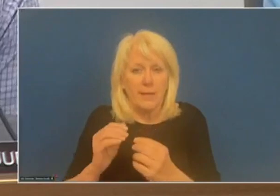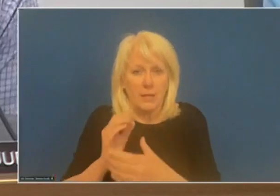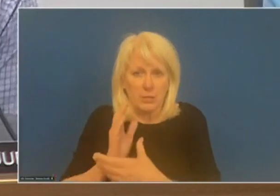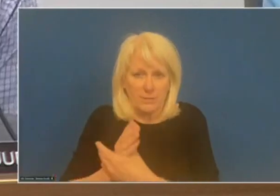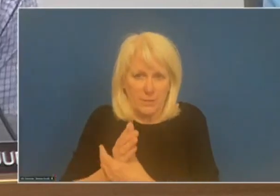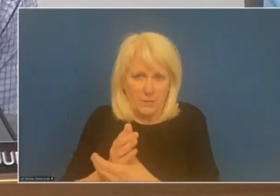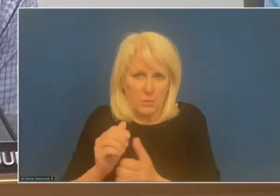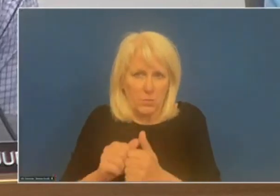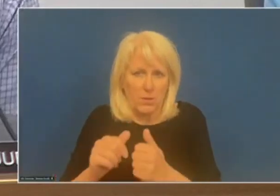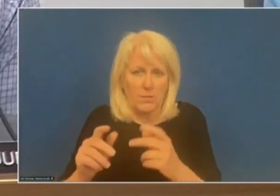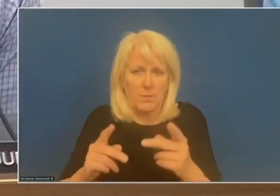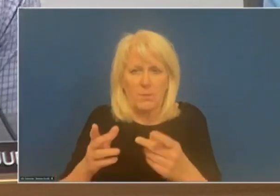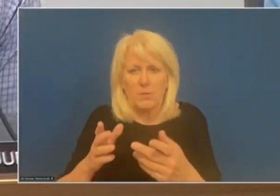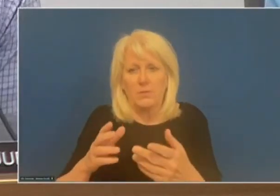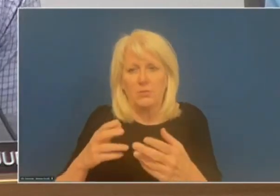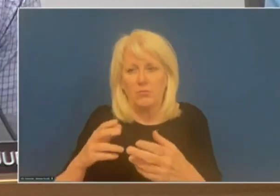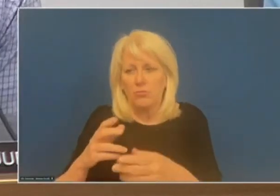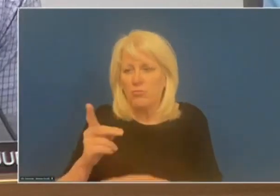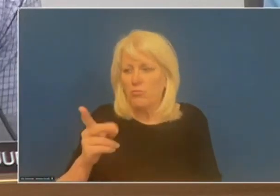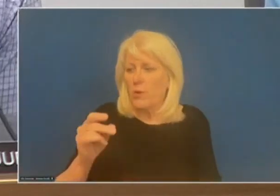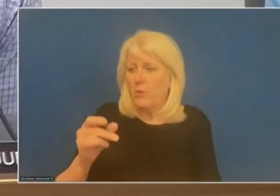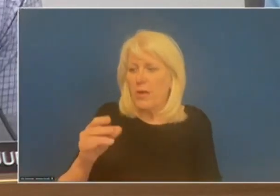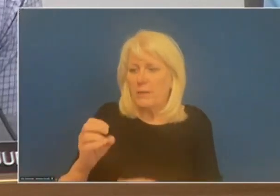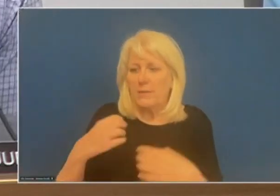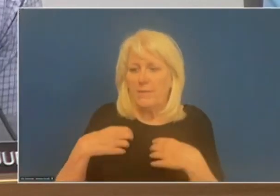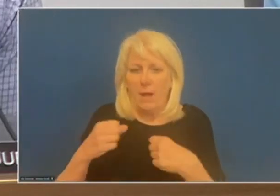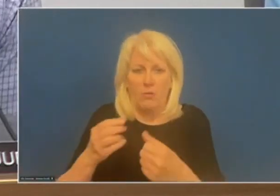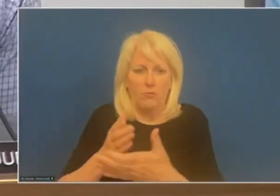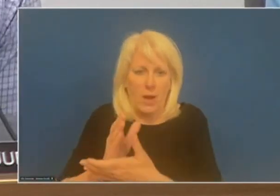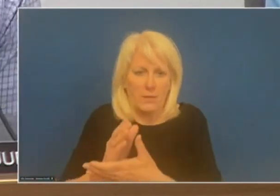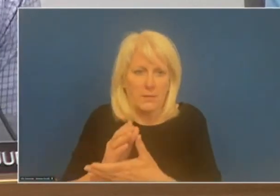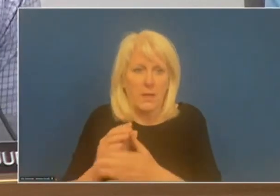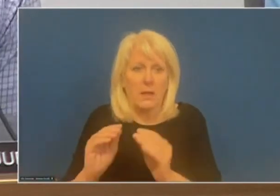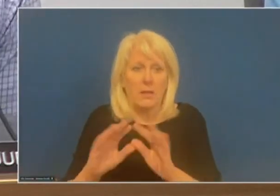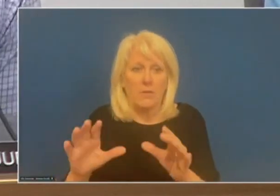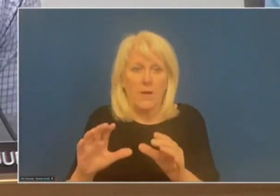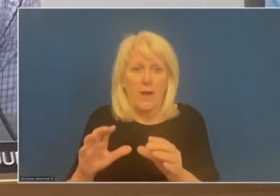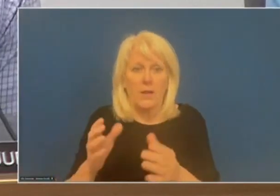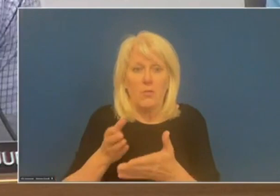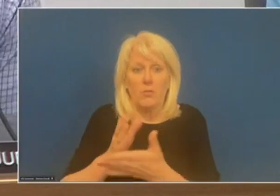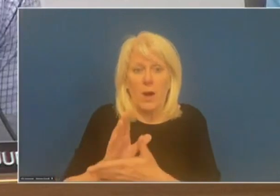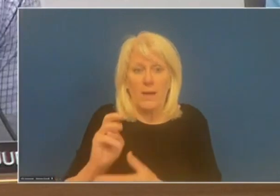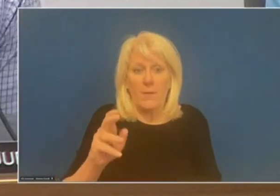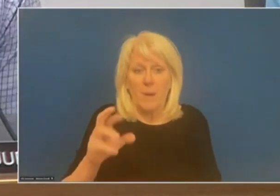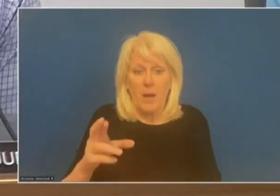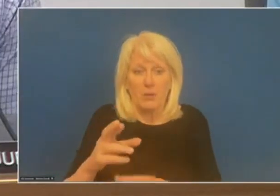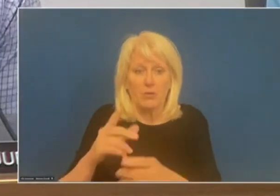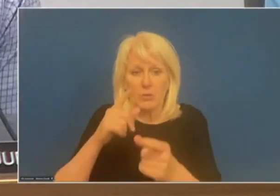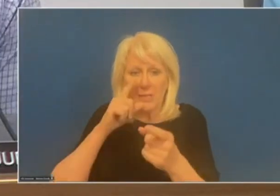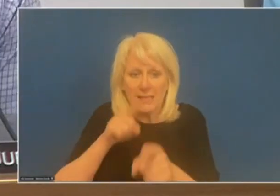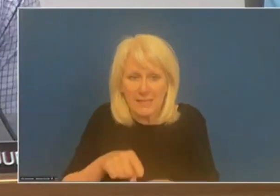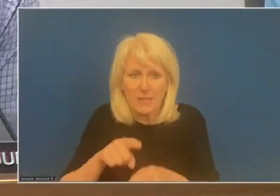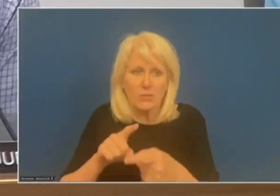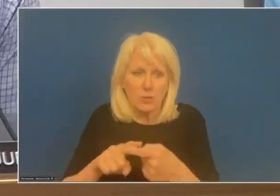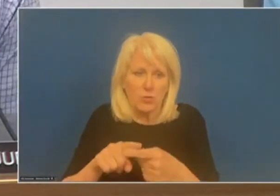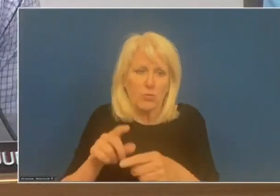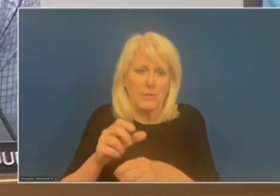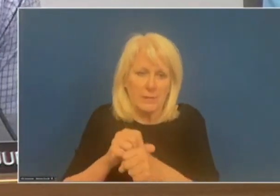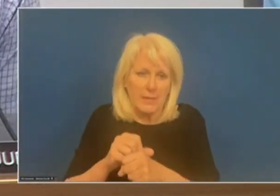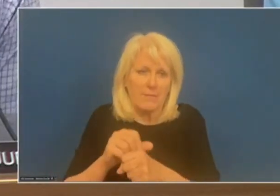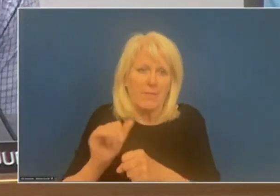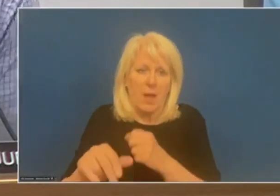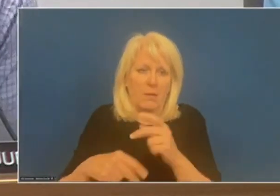of reproductive health rights, clarifying the right of a minor to consent to receive reproductive health information and services, and the prohibition